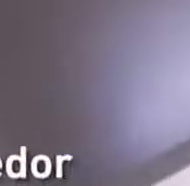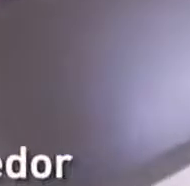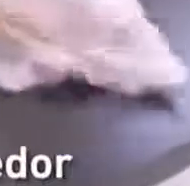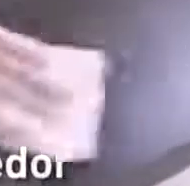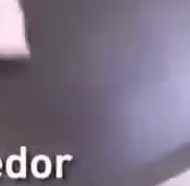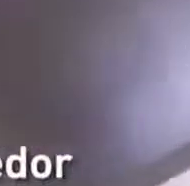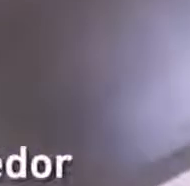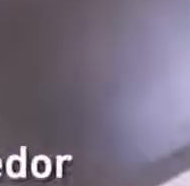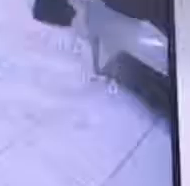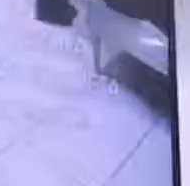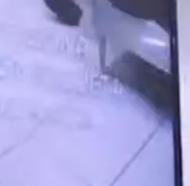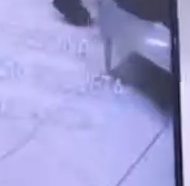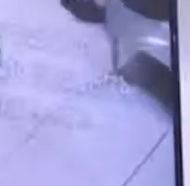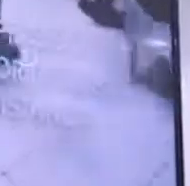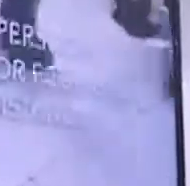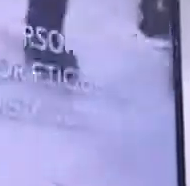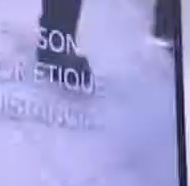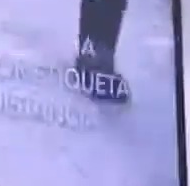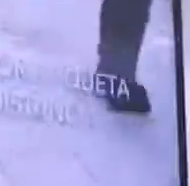cleansing of the dining room,